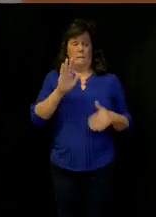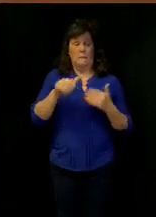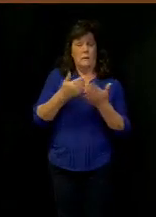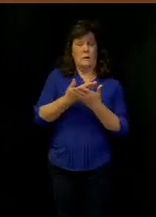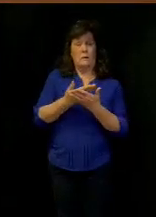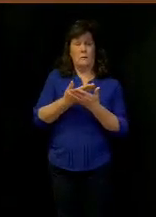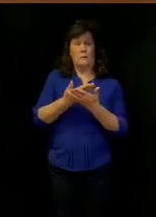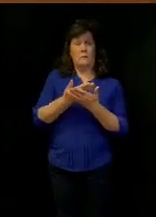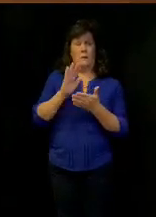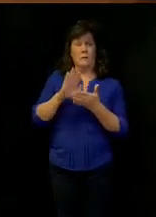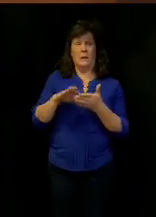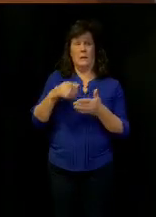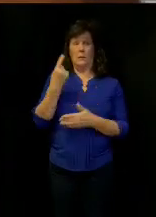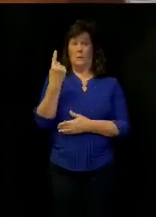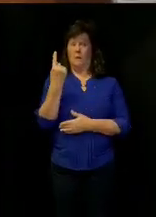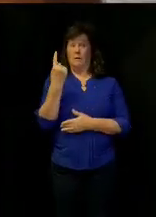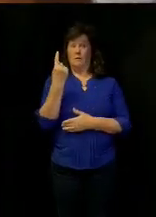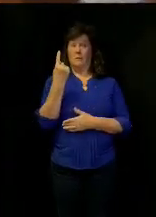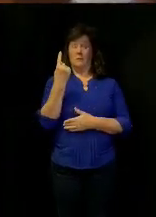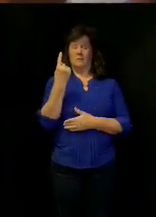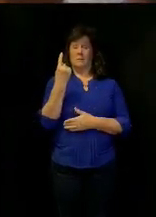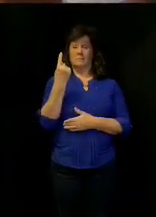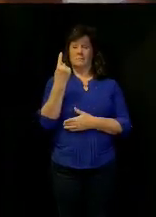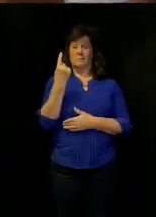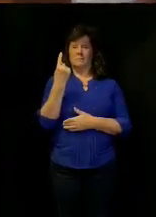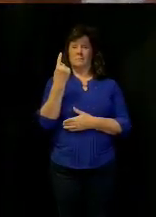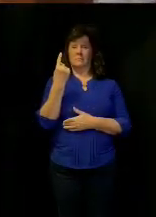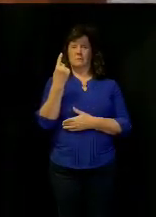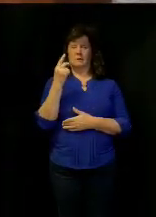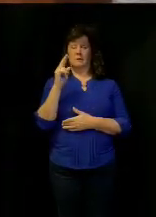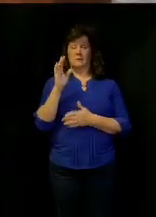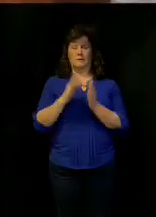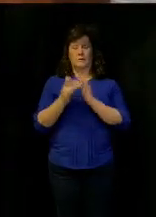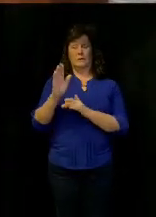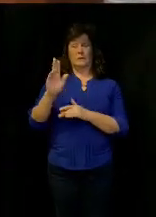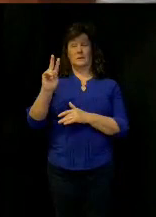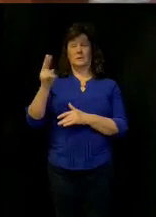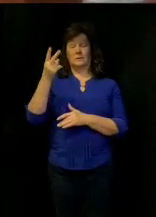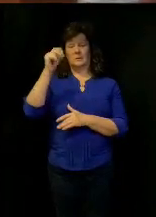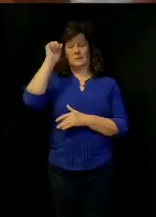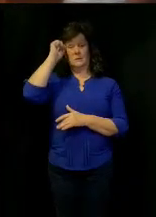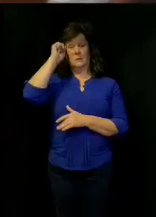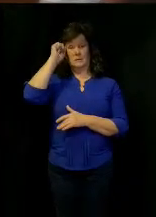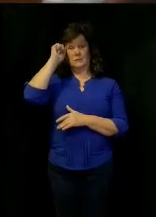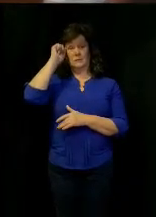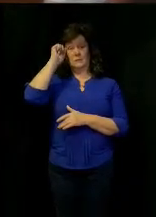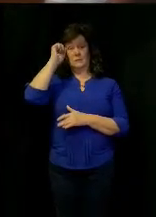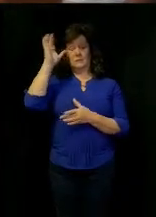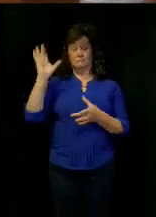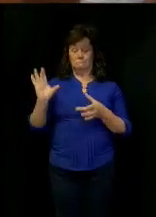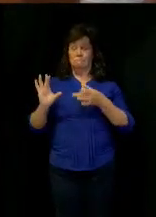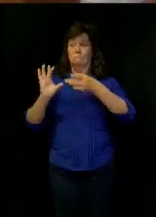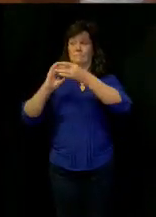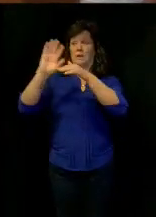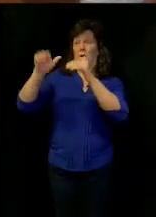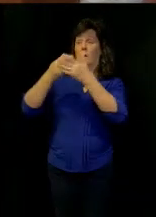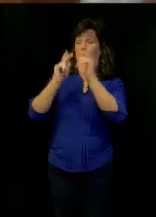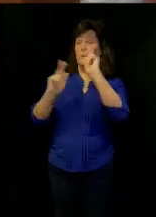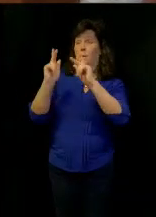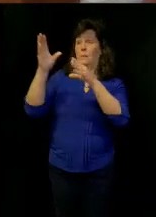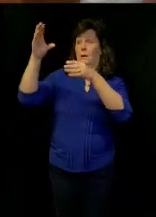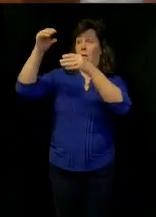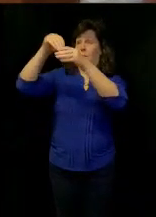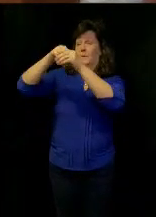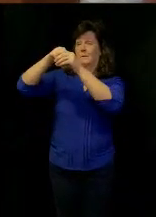then what? See, Jesus is the second Adam. All of humanity is inside of Jesus. All